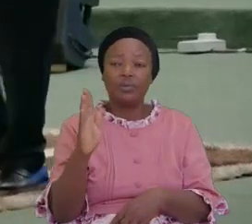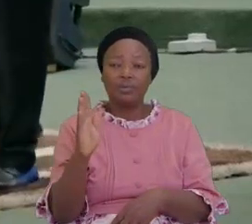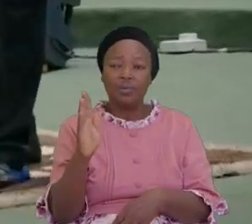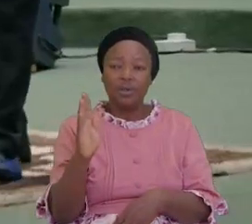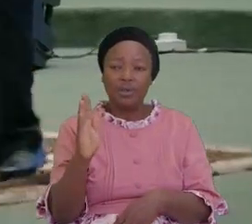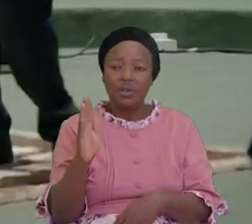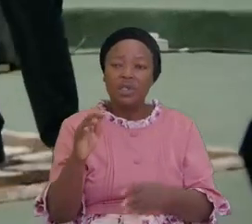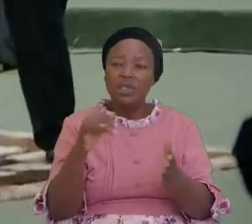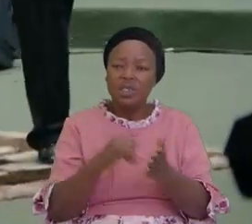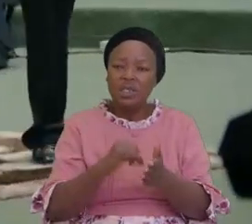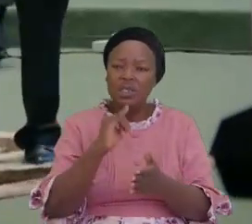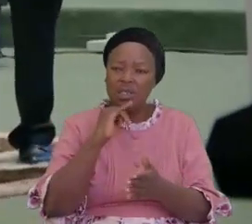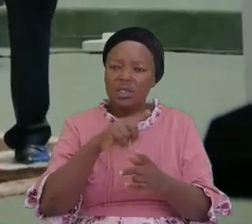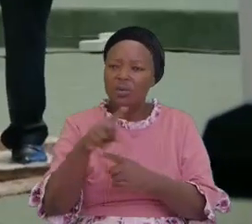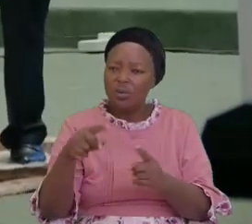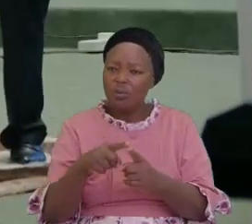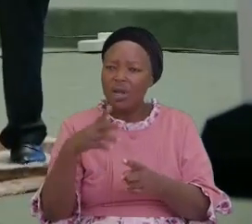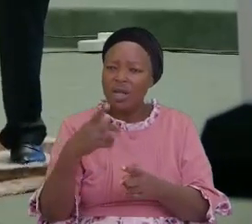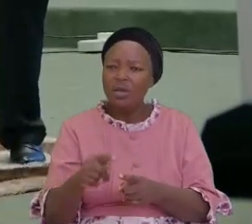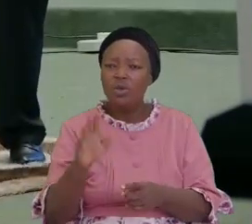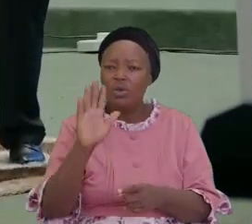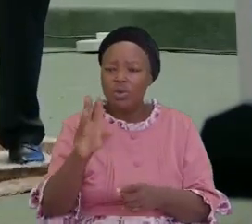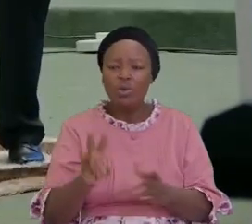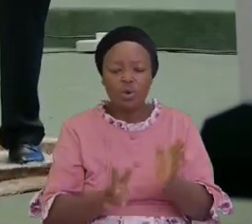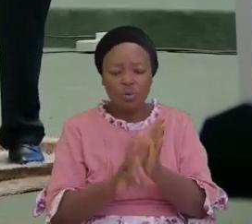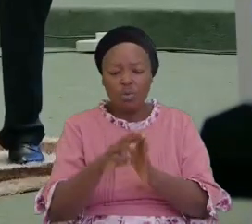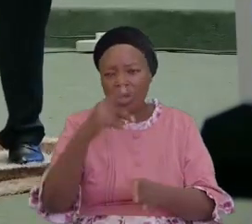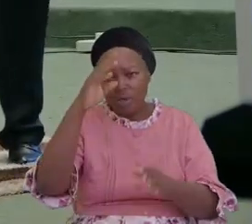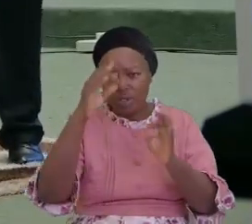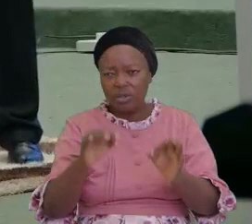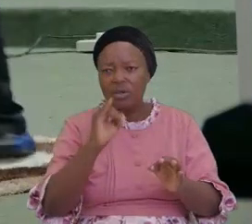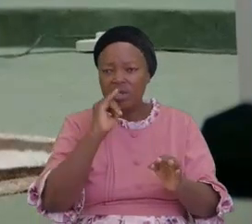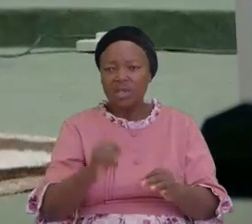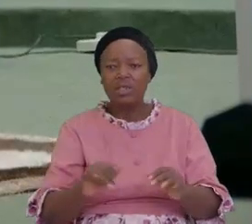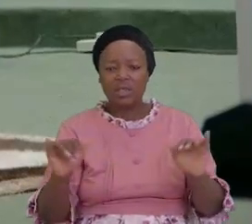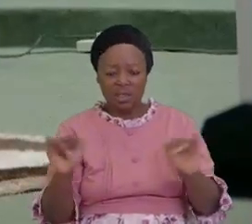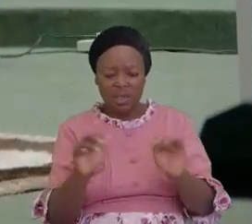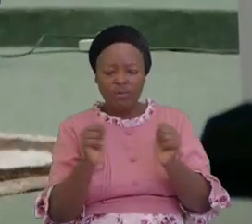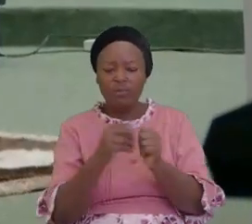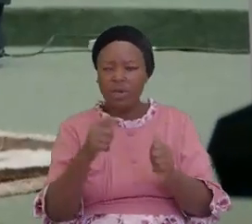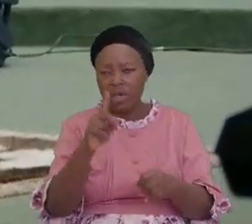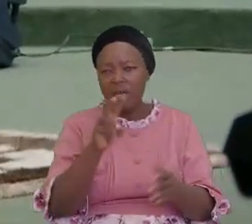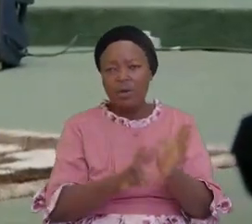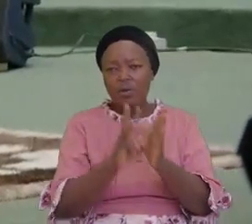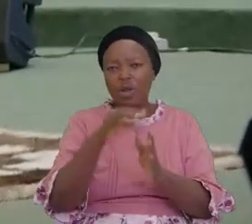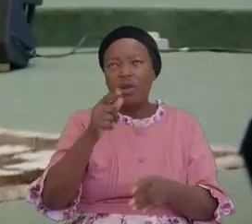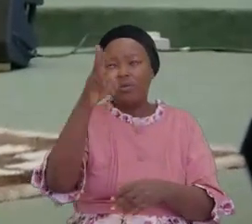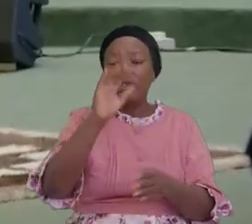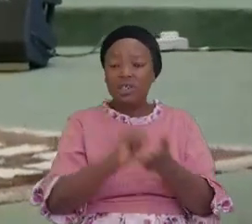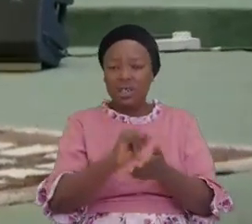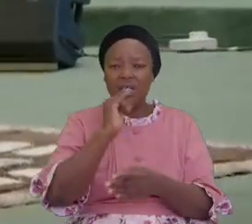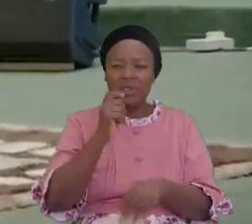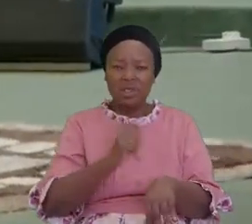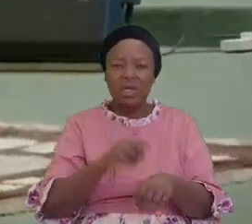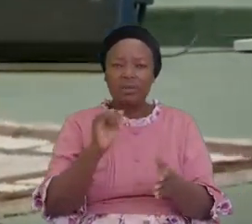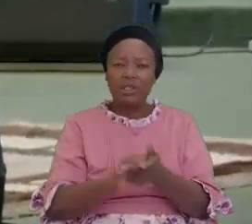It is when your will is aligned with the will of God, that is the time the Lord walking